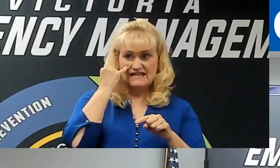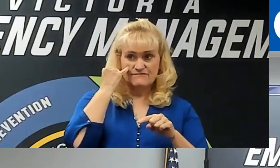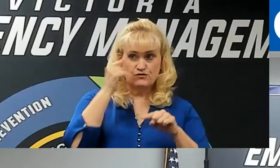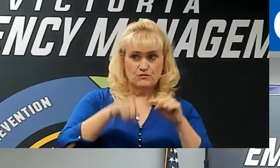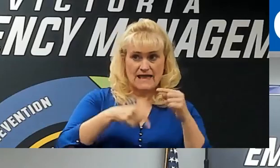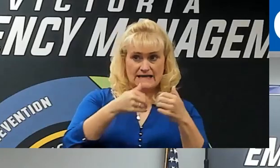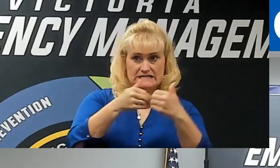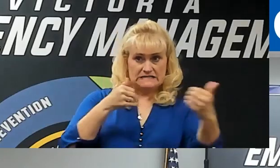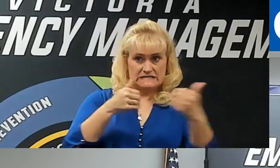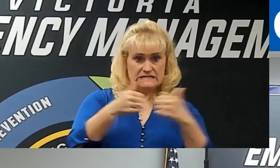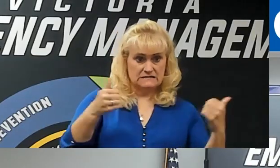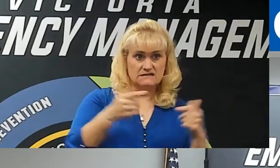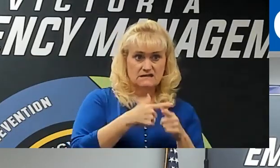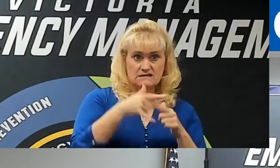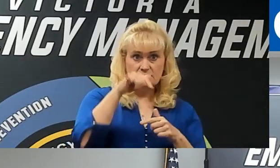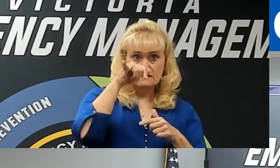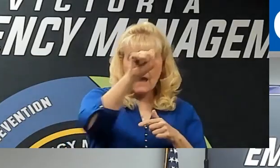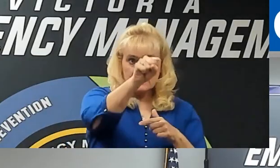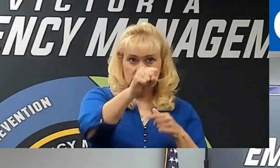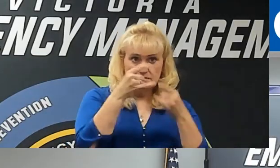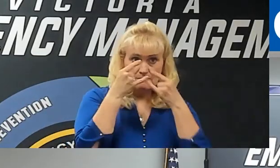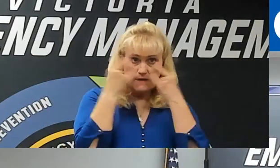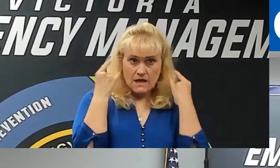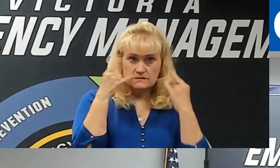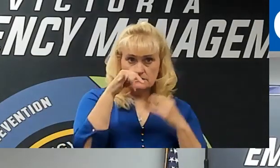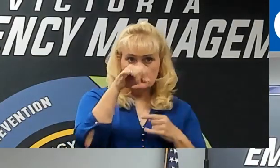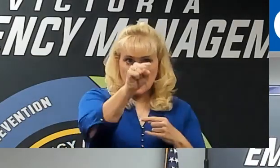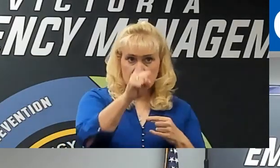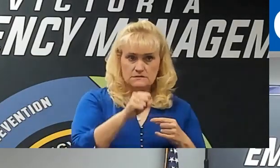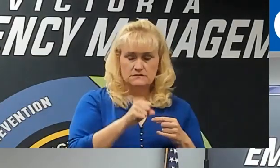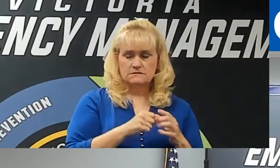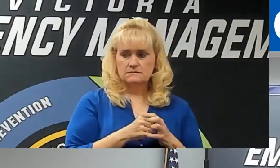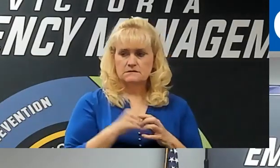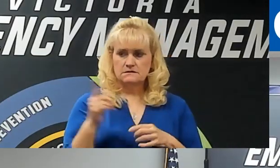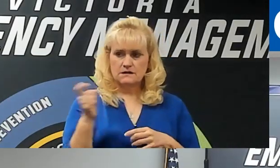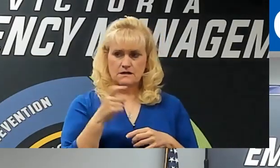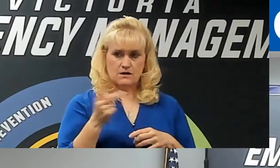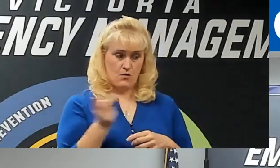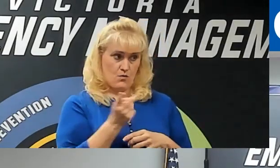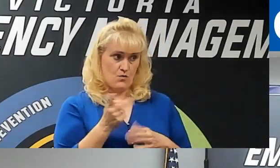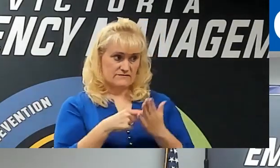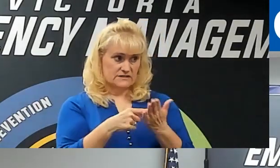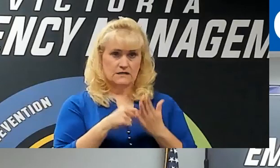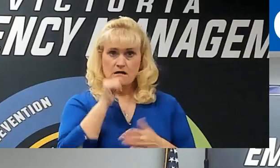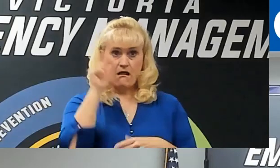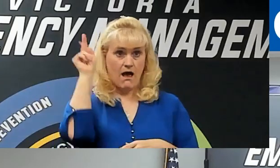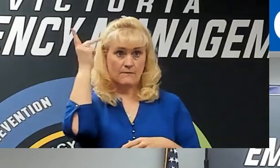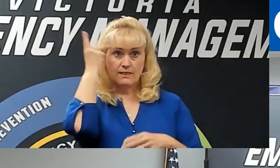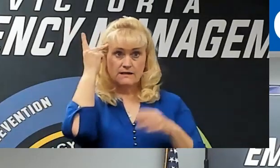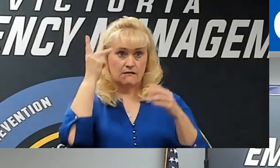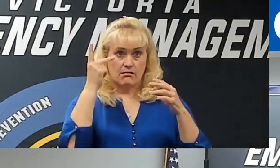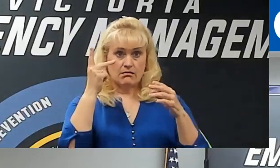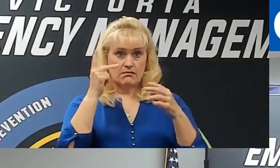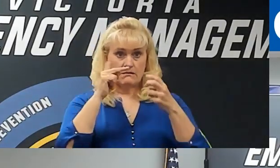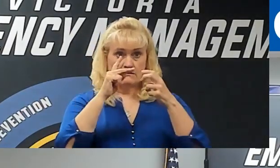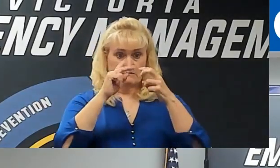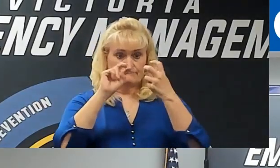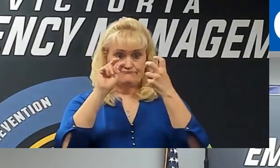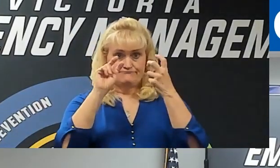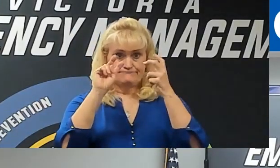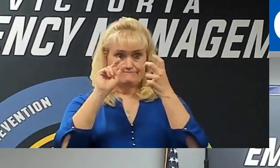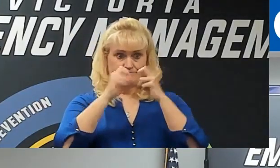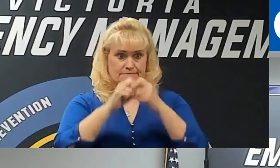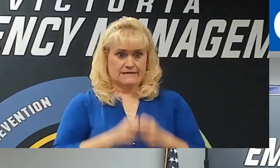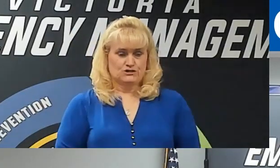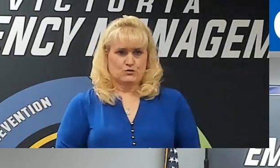people. And it's really not, and David and I've talked about this a lot. It's really not a political issue. Yeah. I mean, it's a health issue,